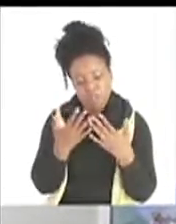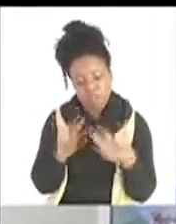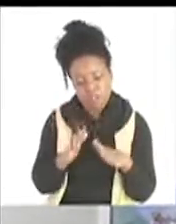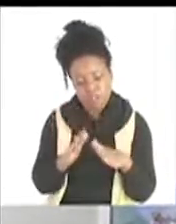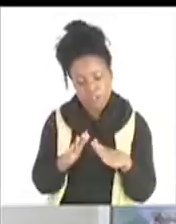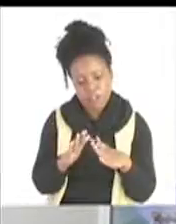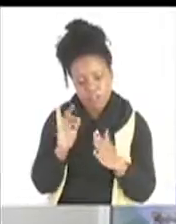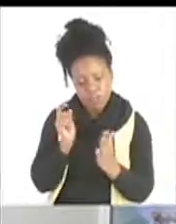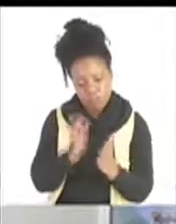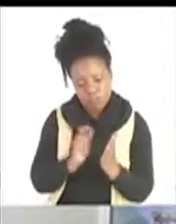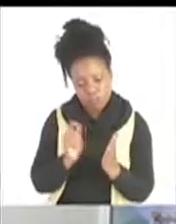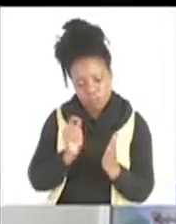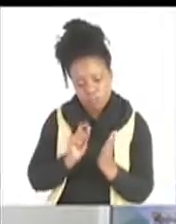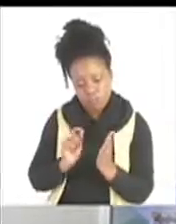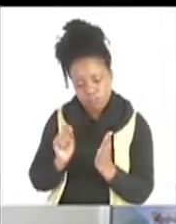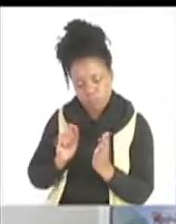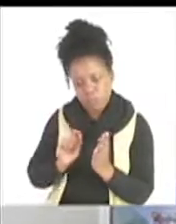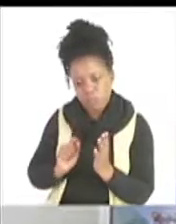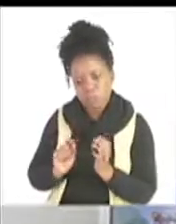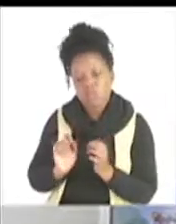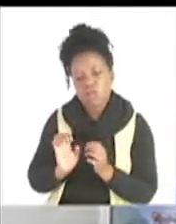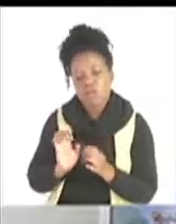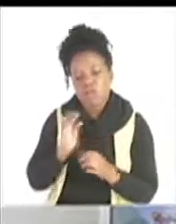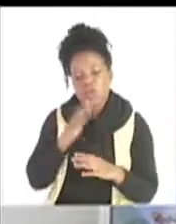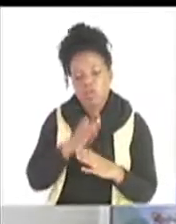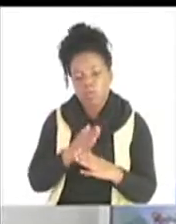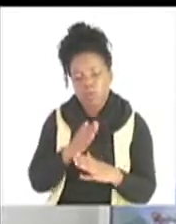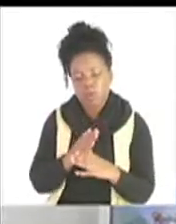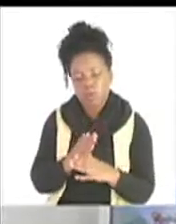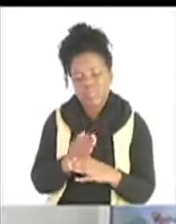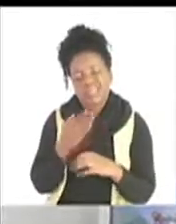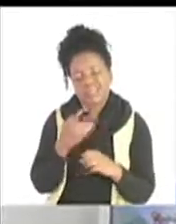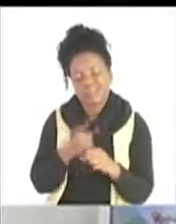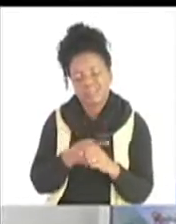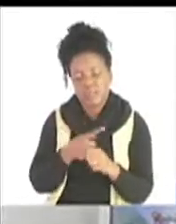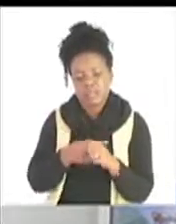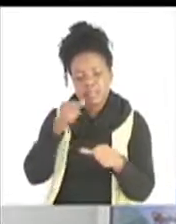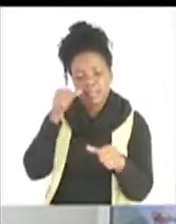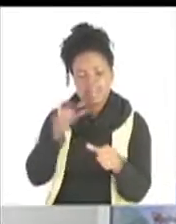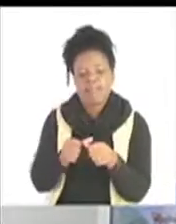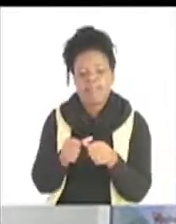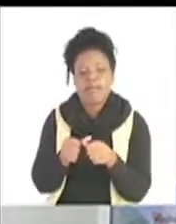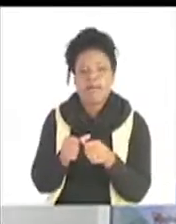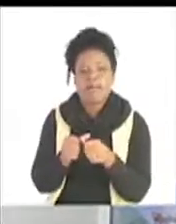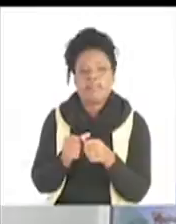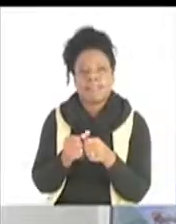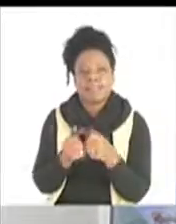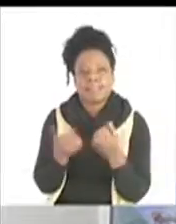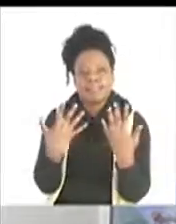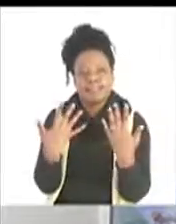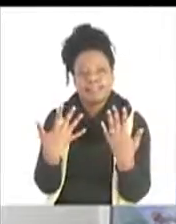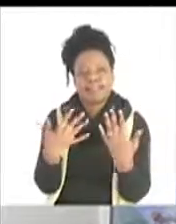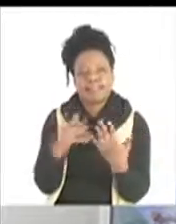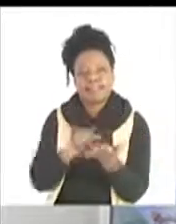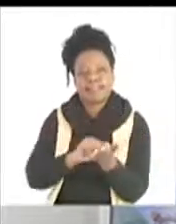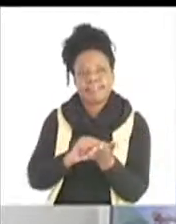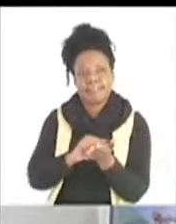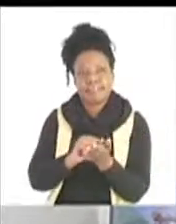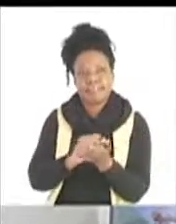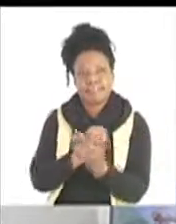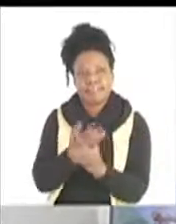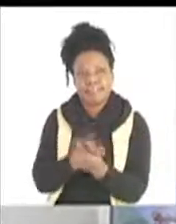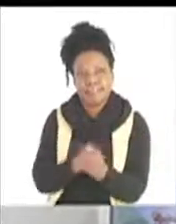please always remember to wash your hands. But before we say ta-ta, we are going